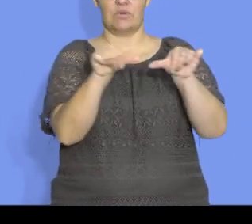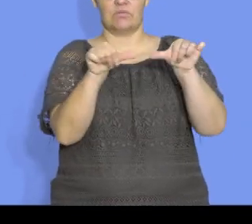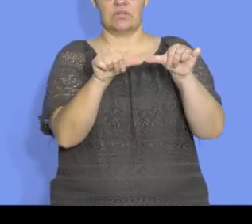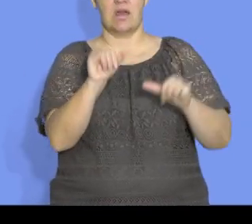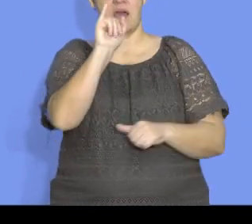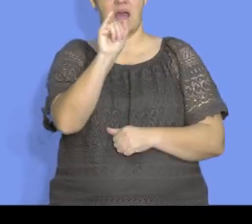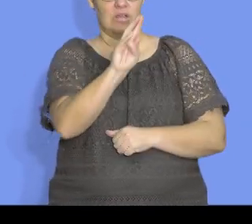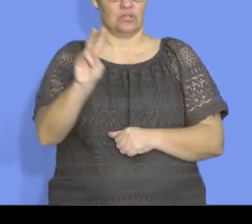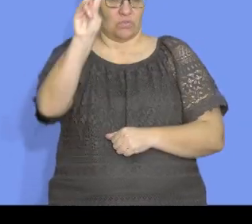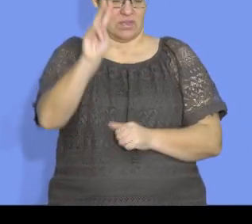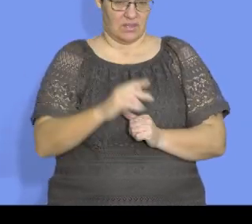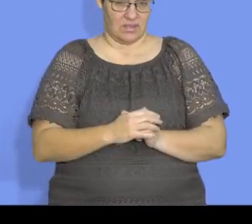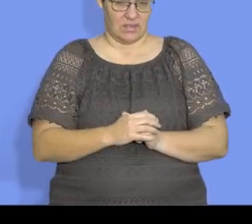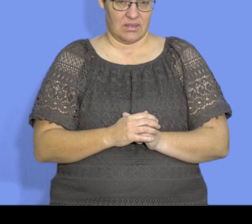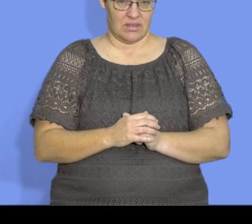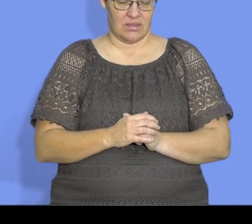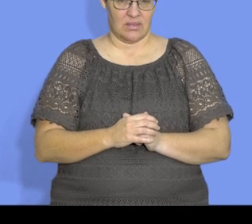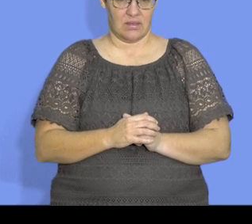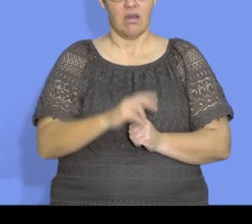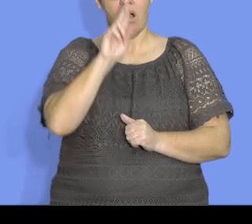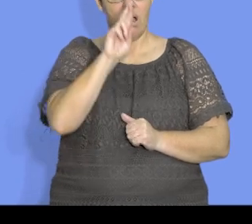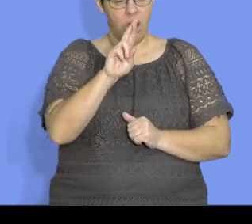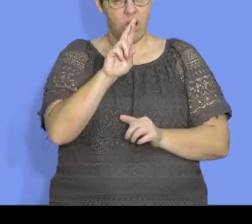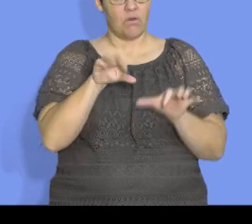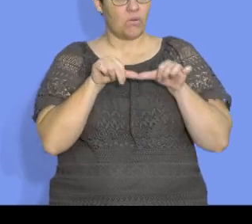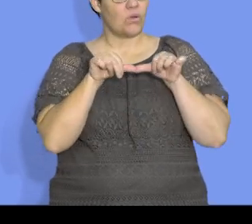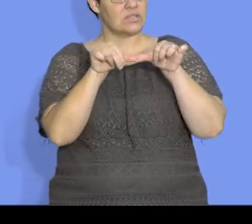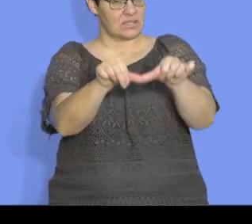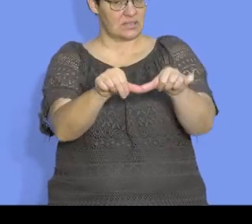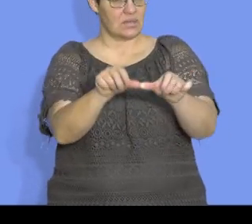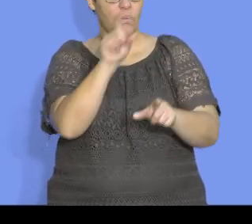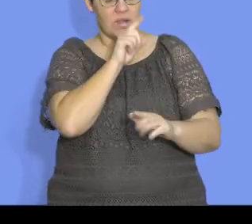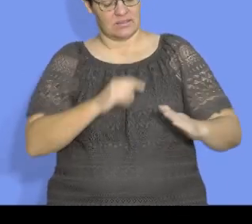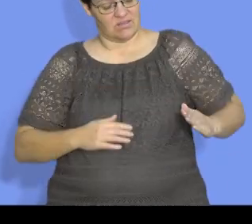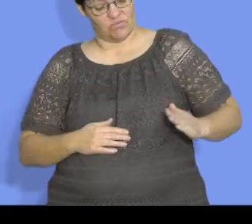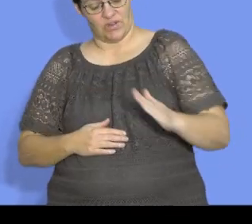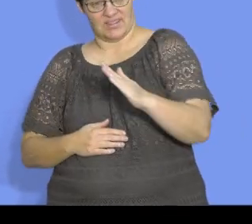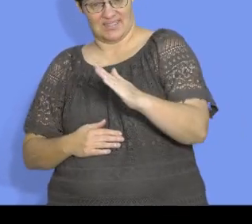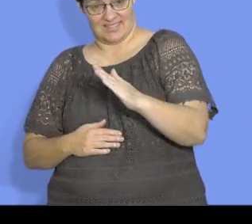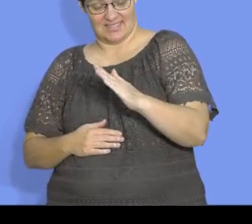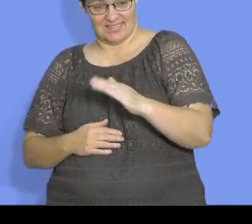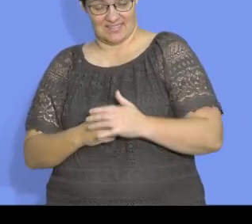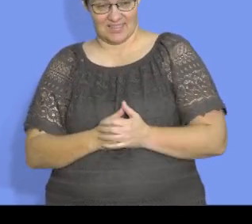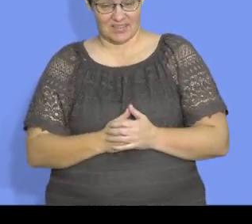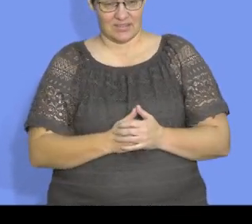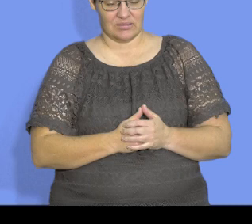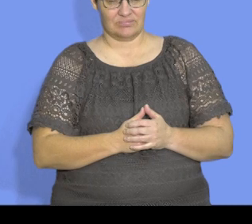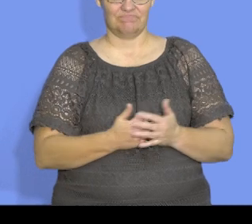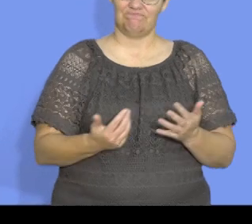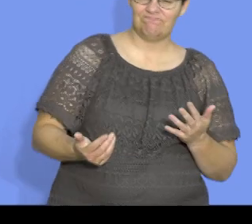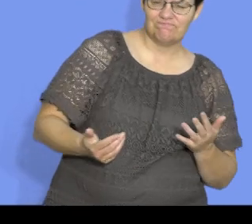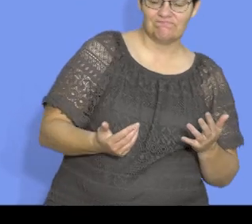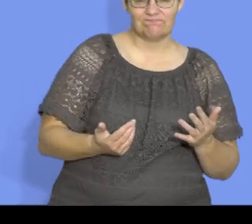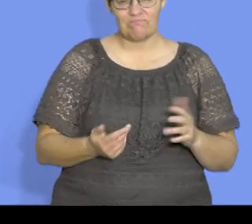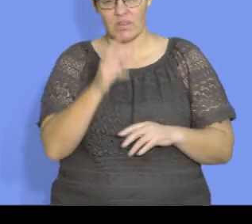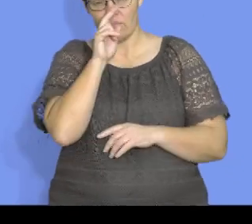I squared. The R being the constant would represent the gradient. Okay. Now, if we